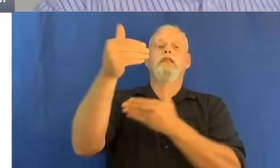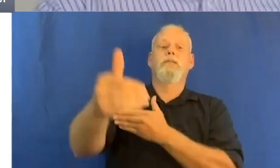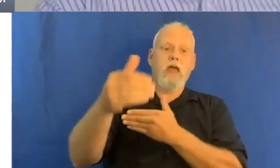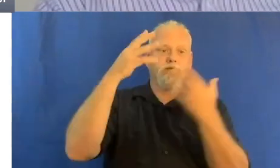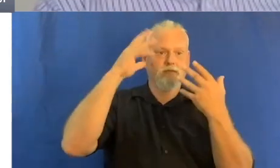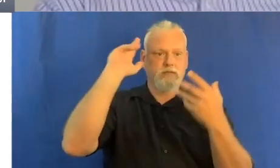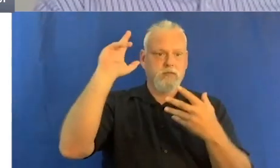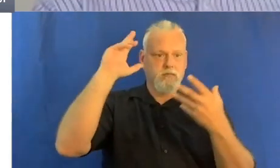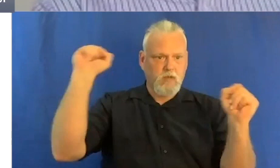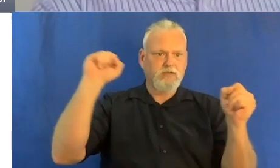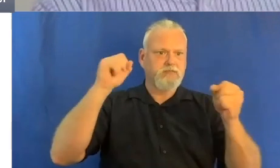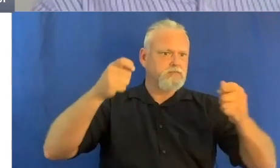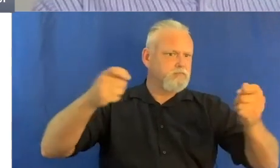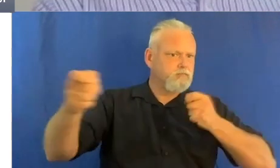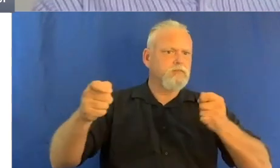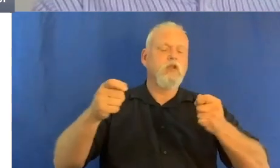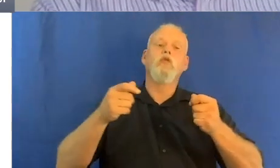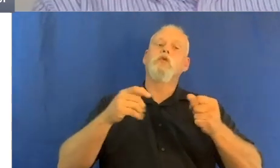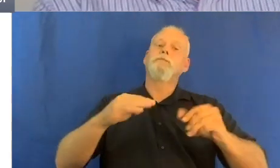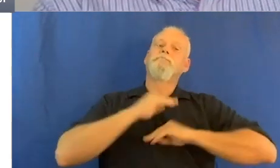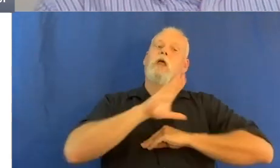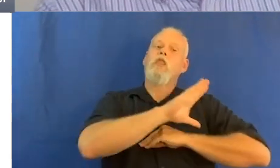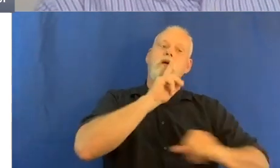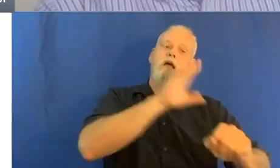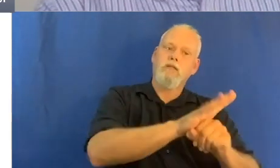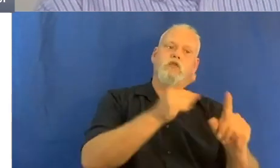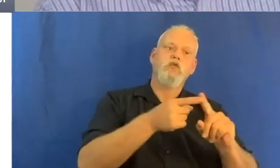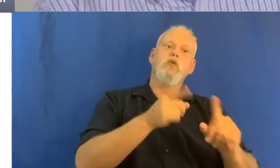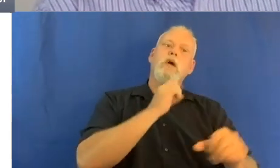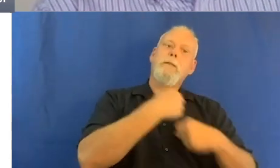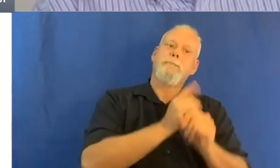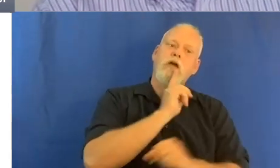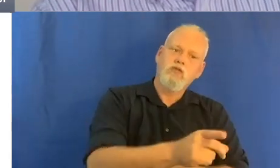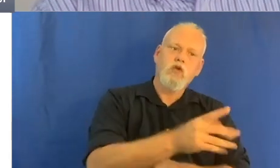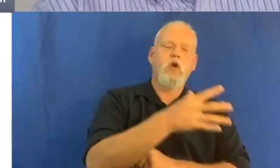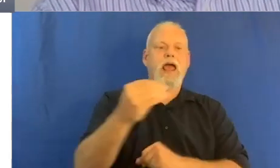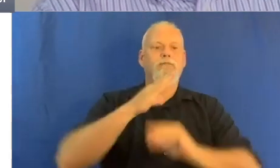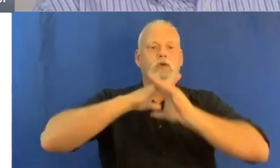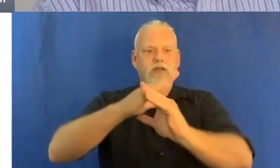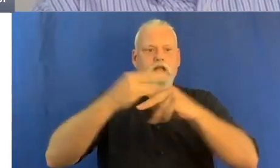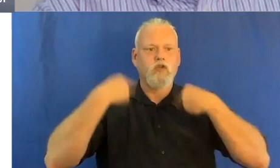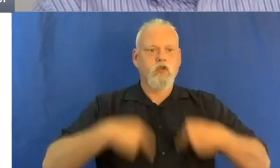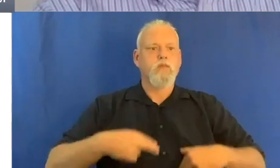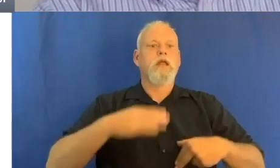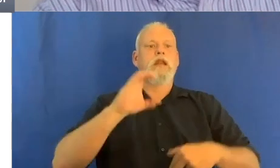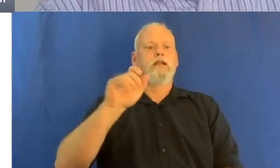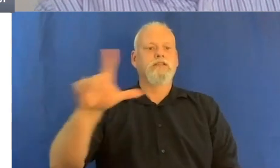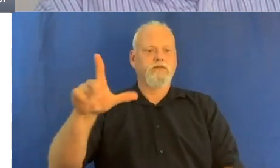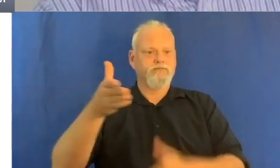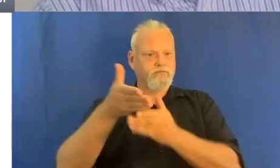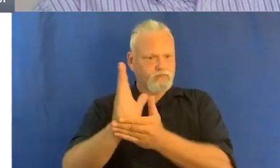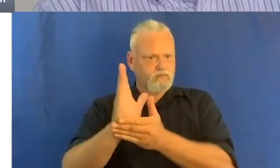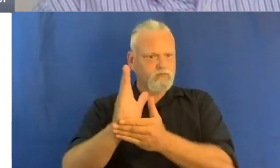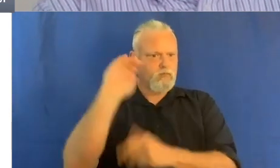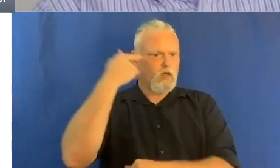their obligation to ensure and protect civil rights and human rights. And government's role doesn't